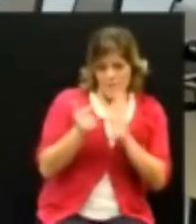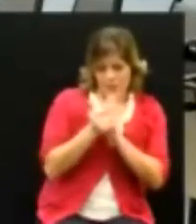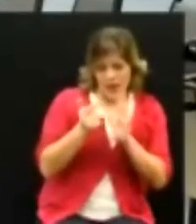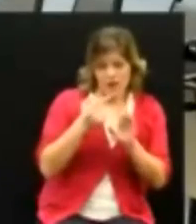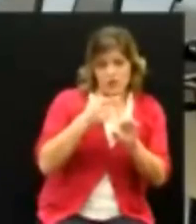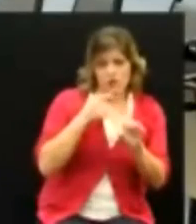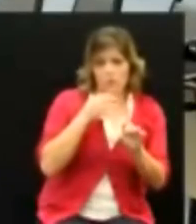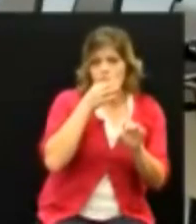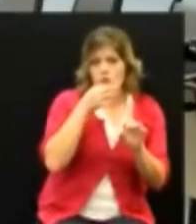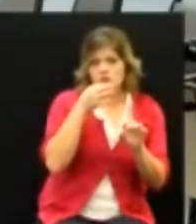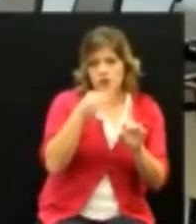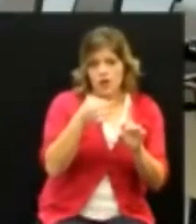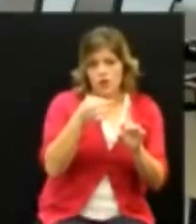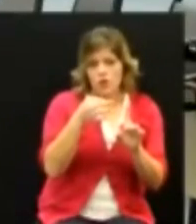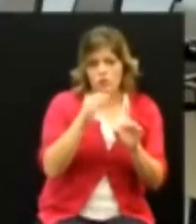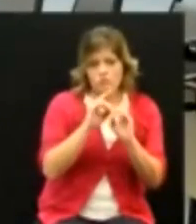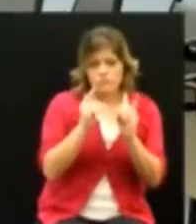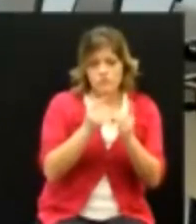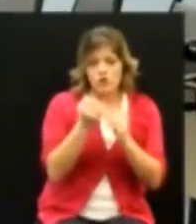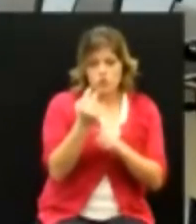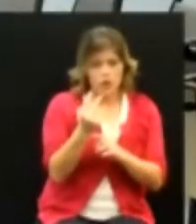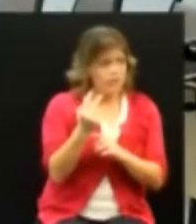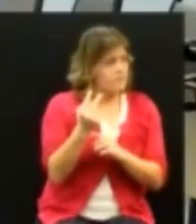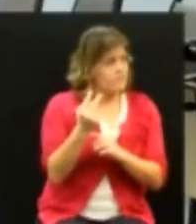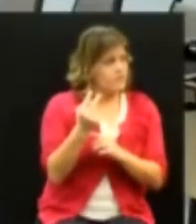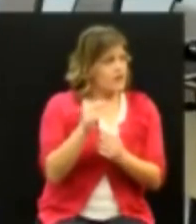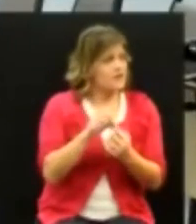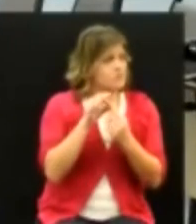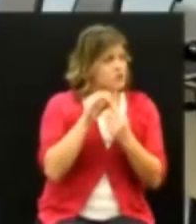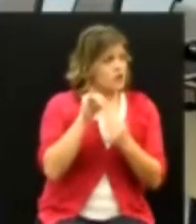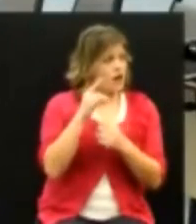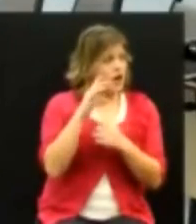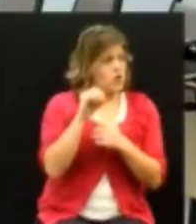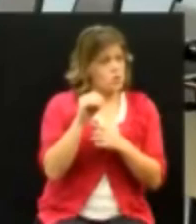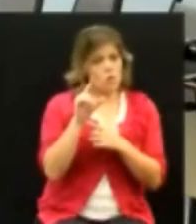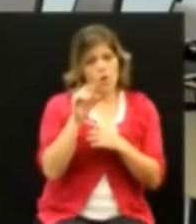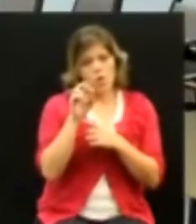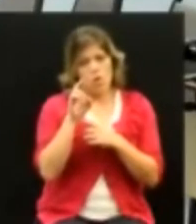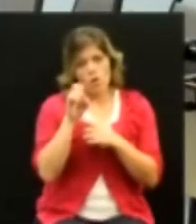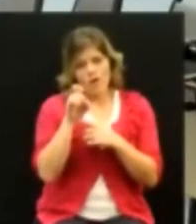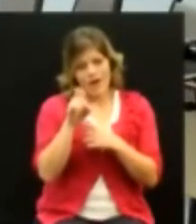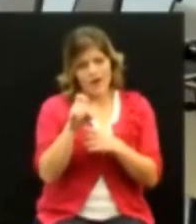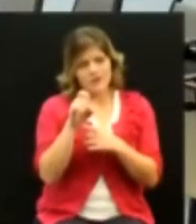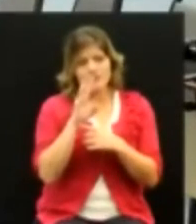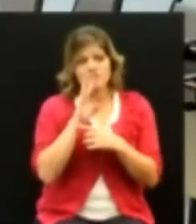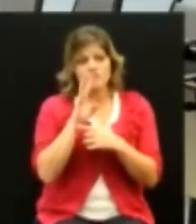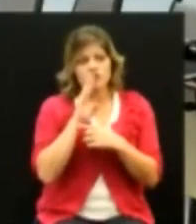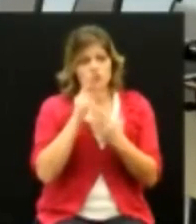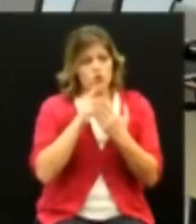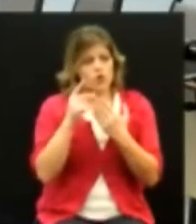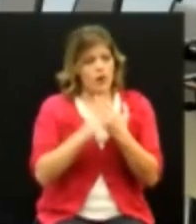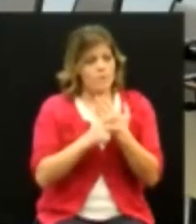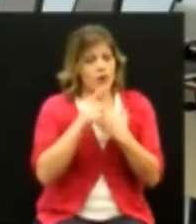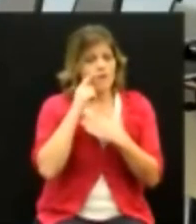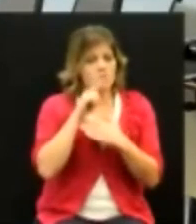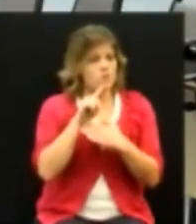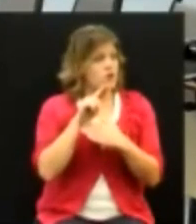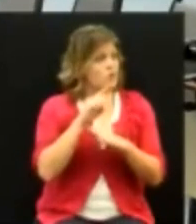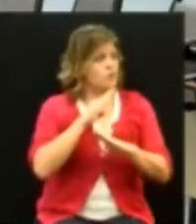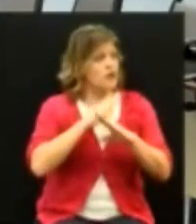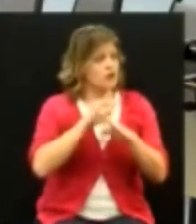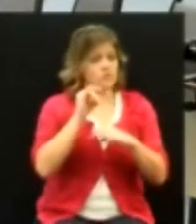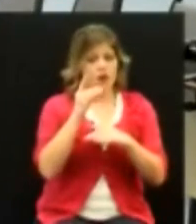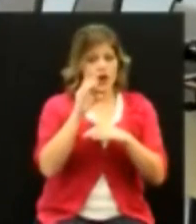from Public Television 12, especially Idaho Lorax Speaks program or Living with Uranium, for the protection of